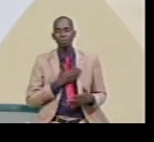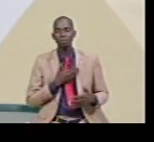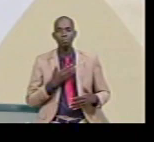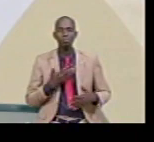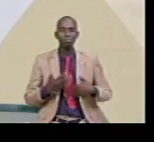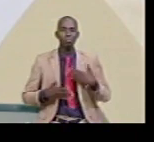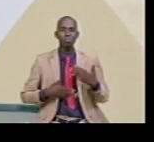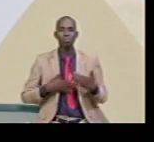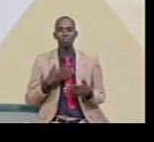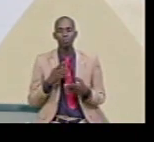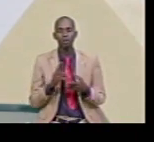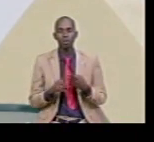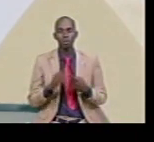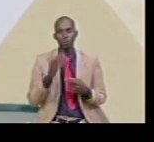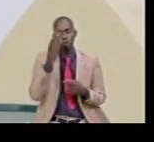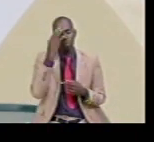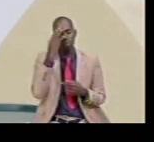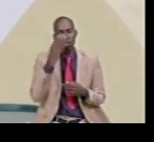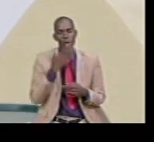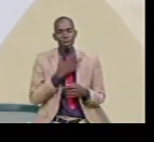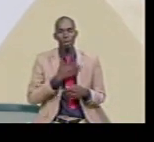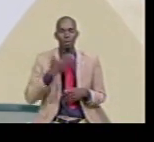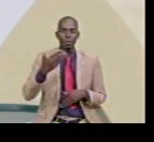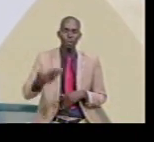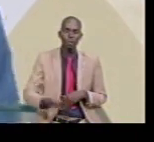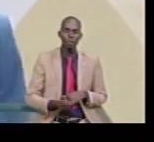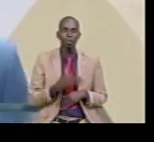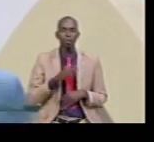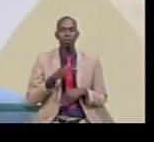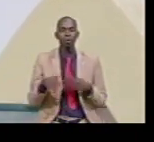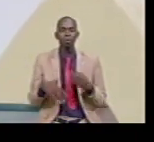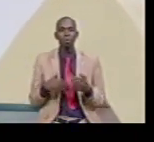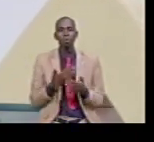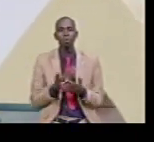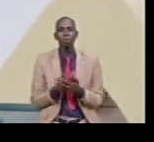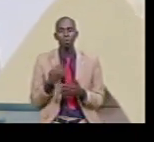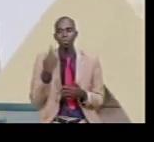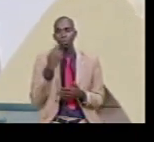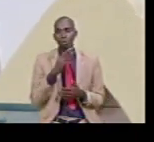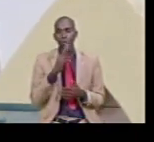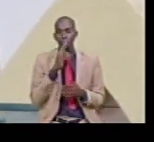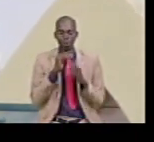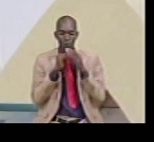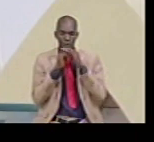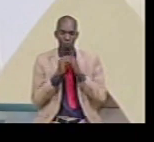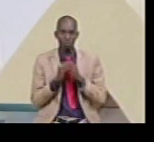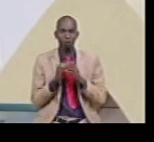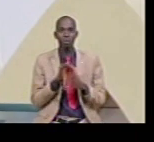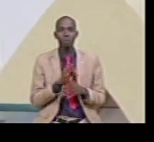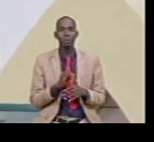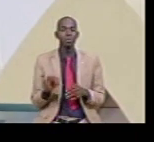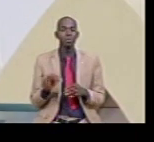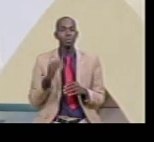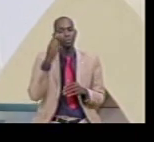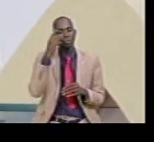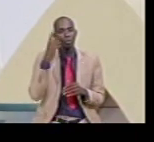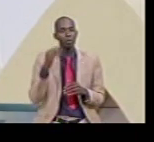to know and welcome those who are worshiping for the first